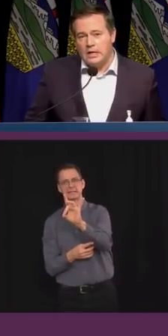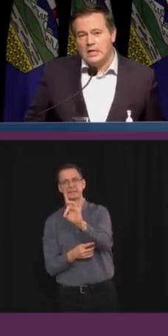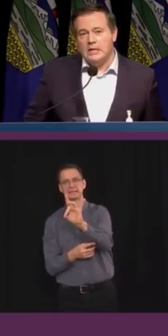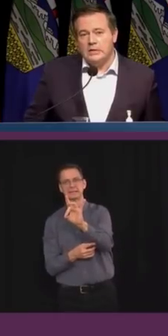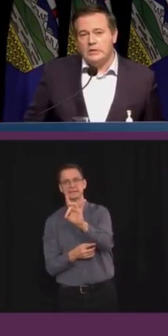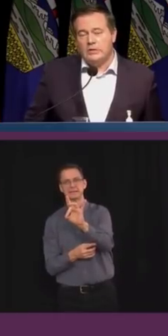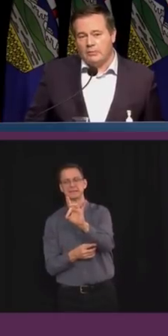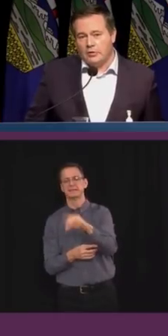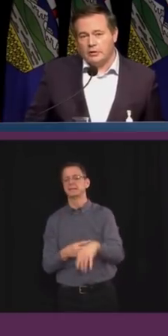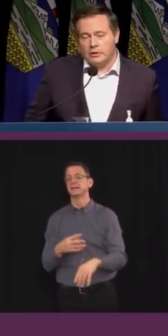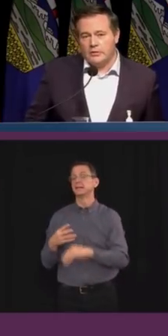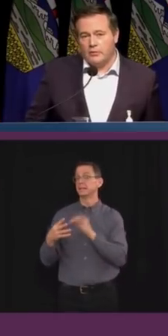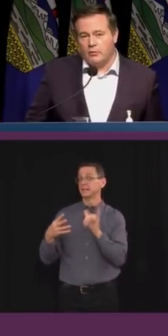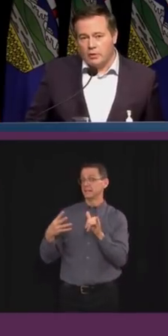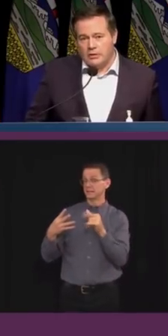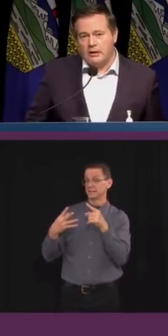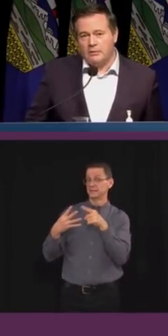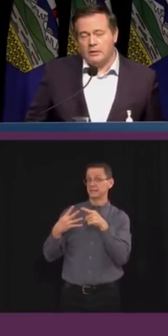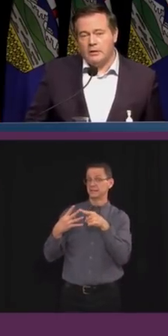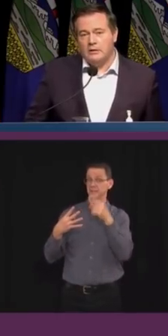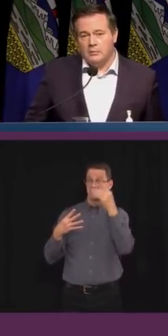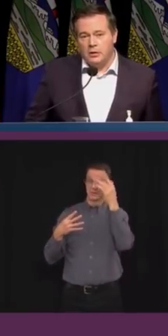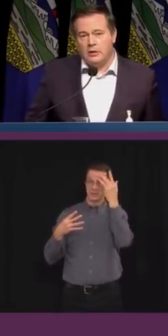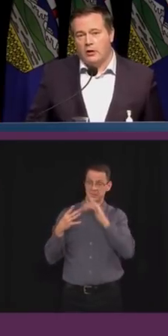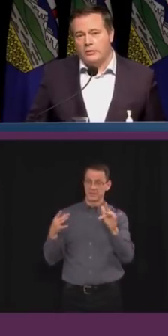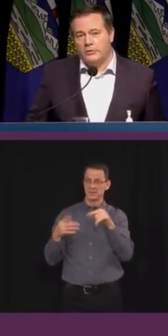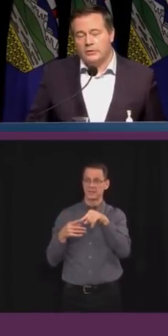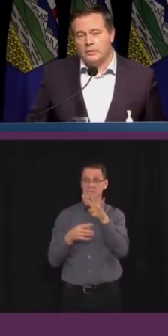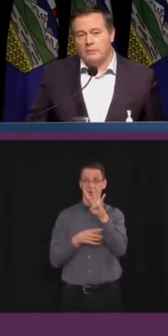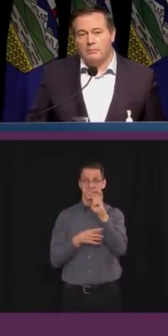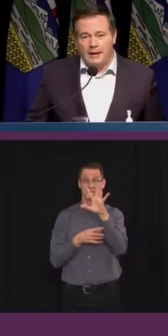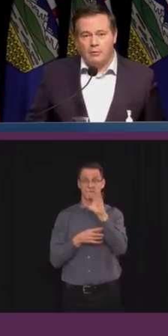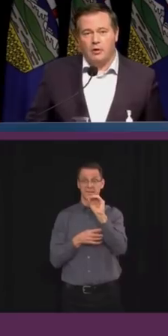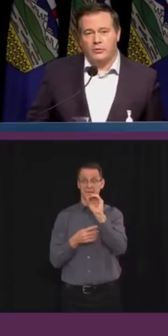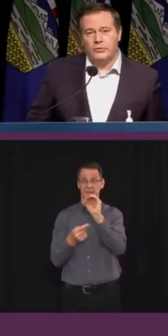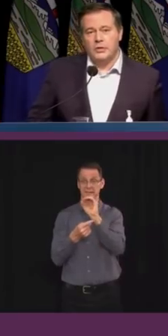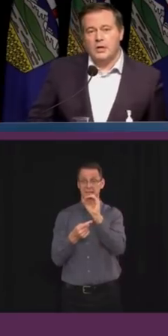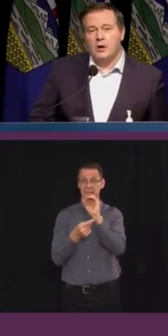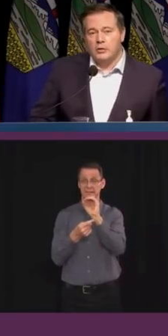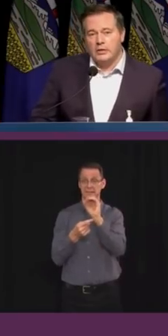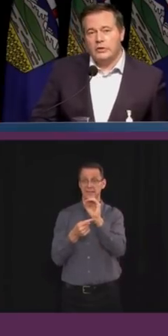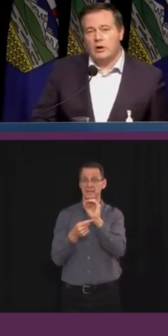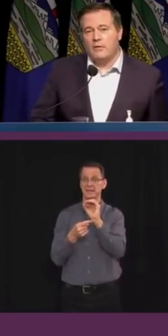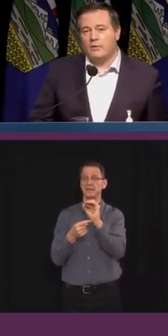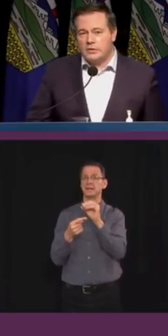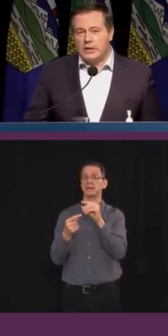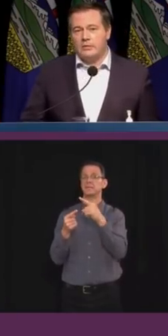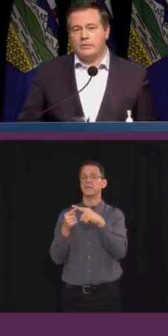450, easing some restrictions for retail, community halls, banquet